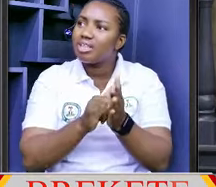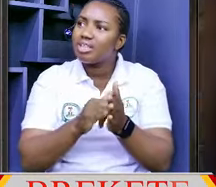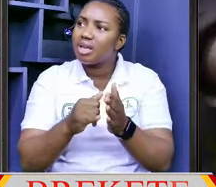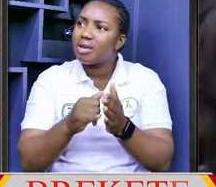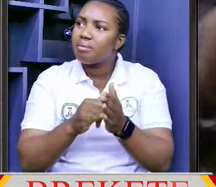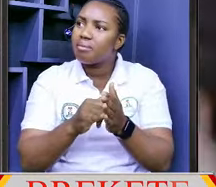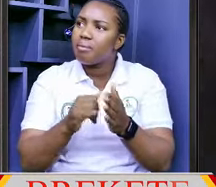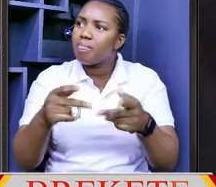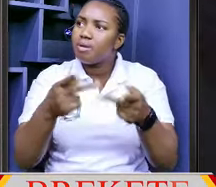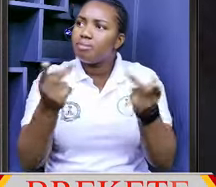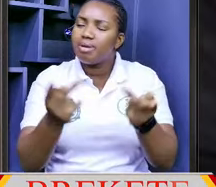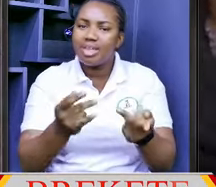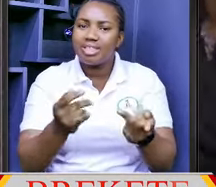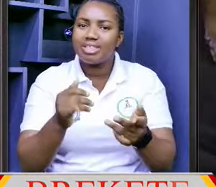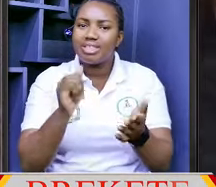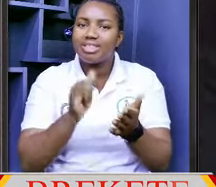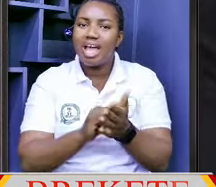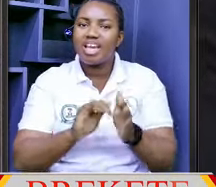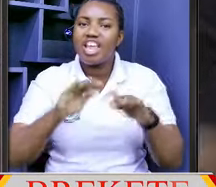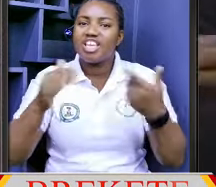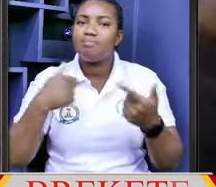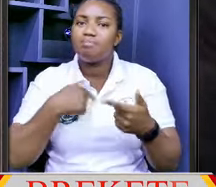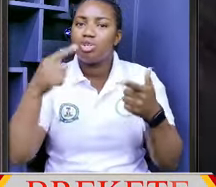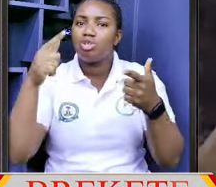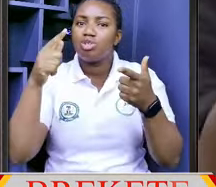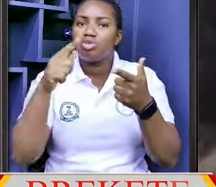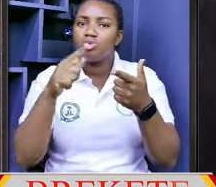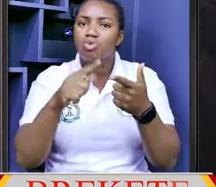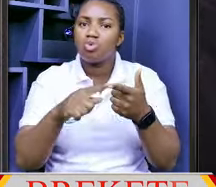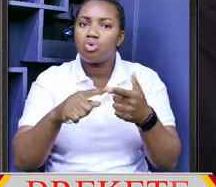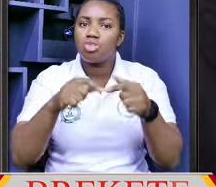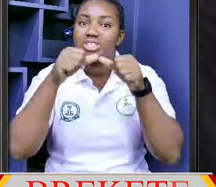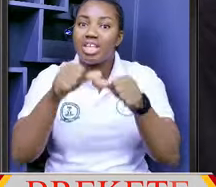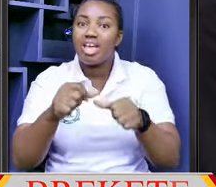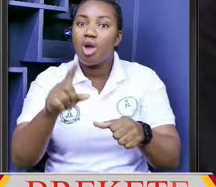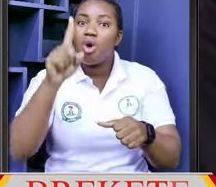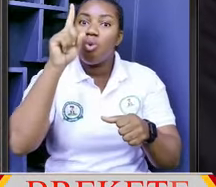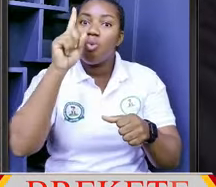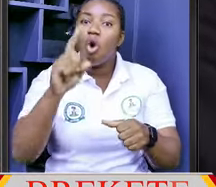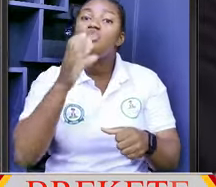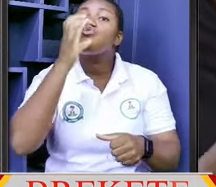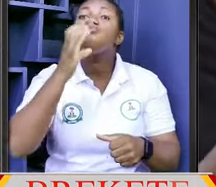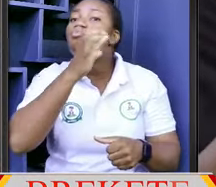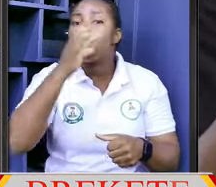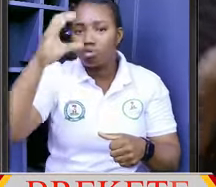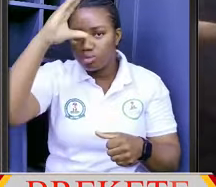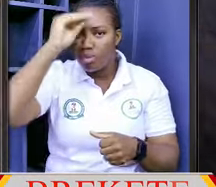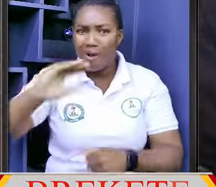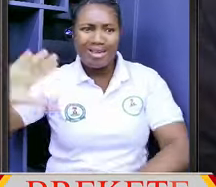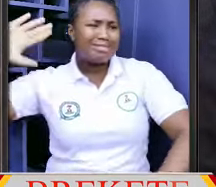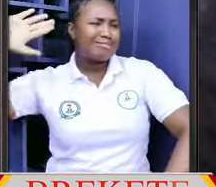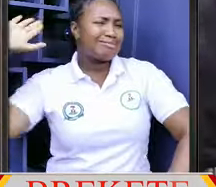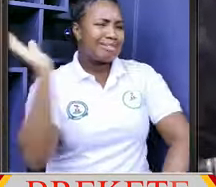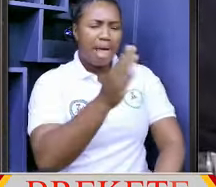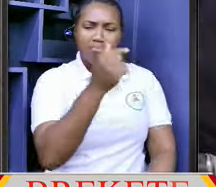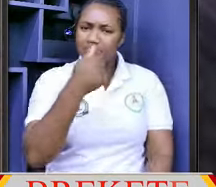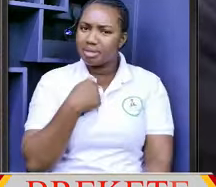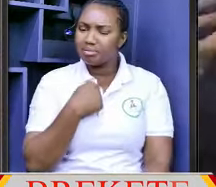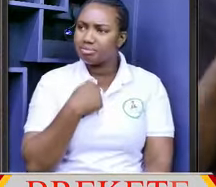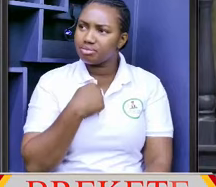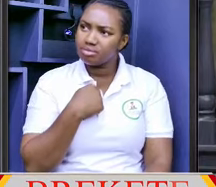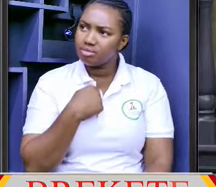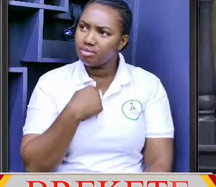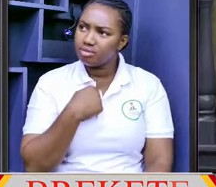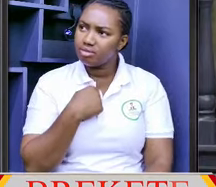he slapped me. I told him, Marcus slapped me because of what? Who be your father? The Marcus father? Not